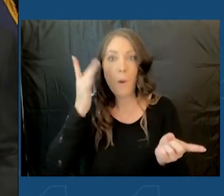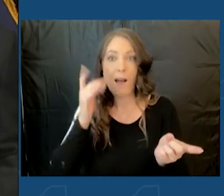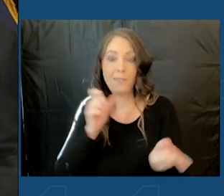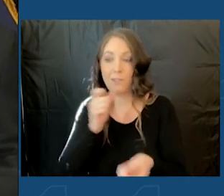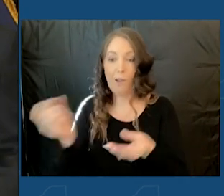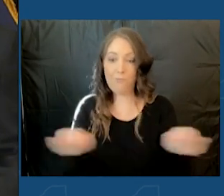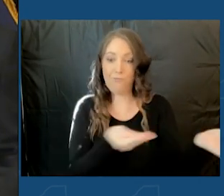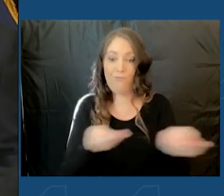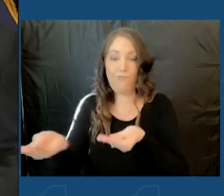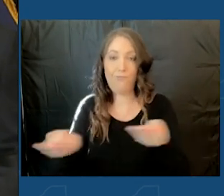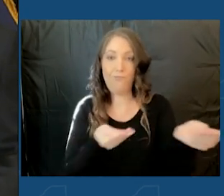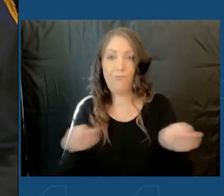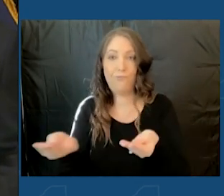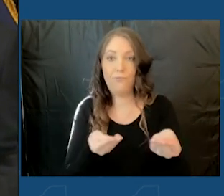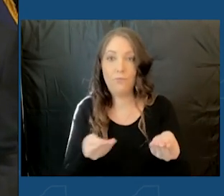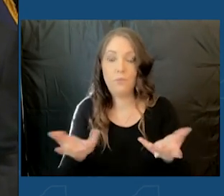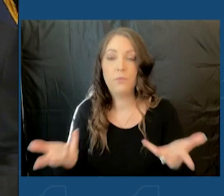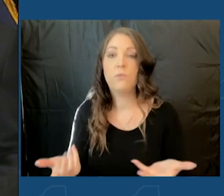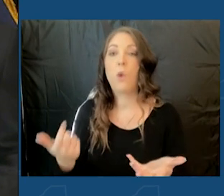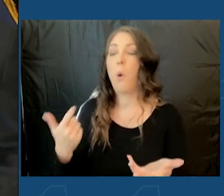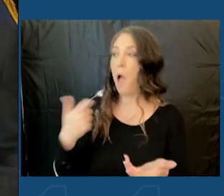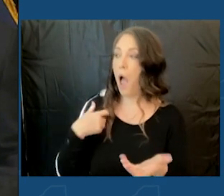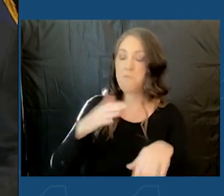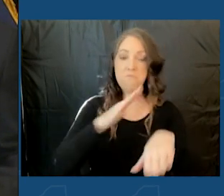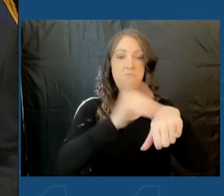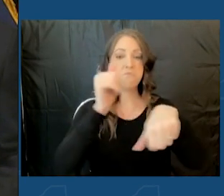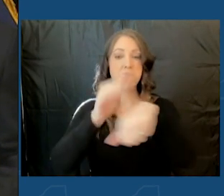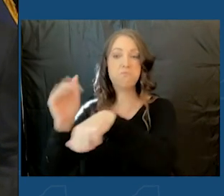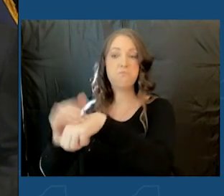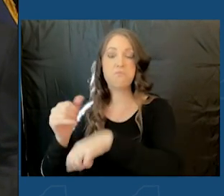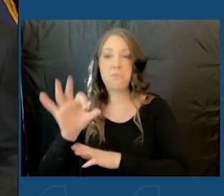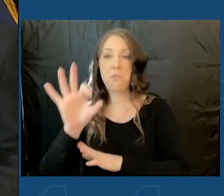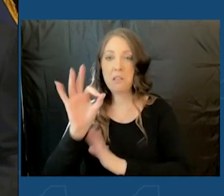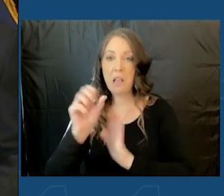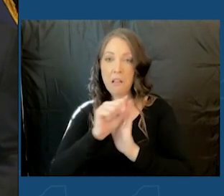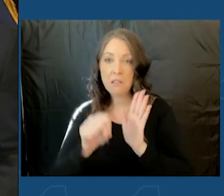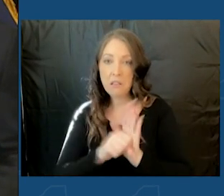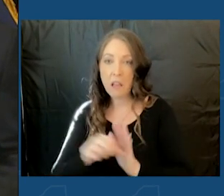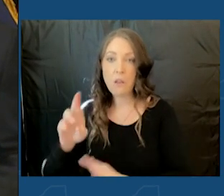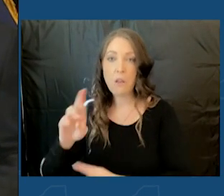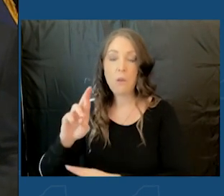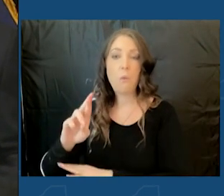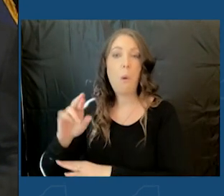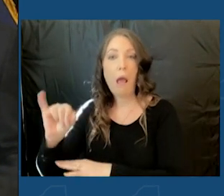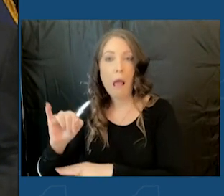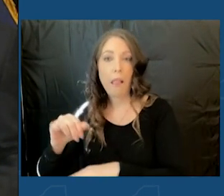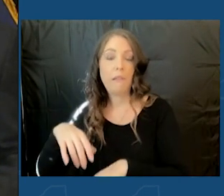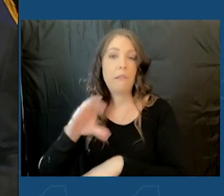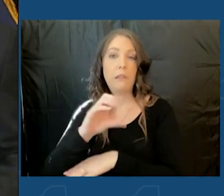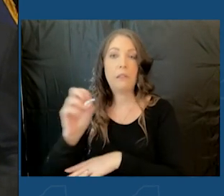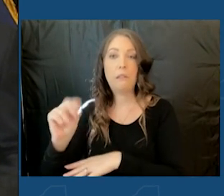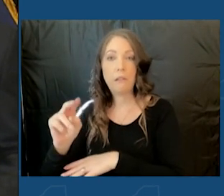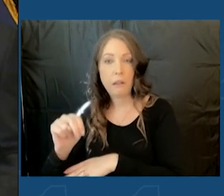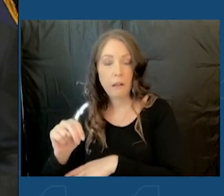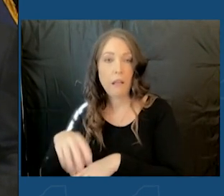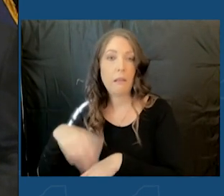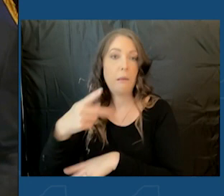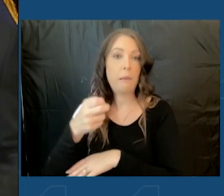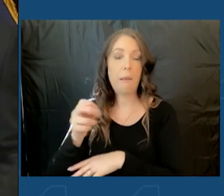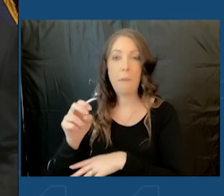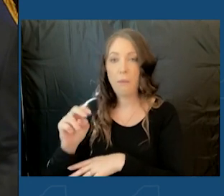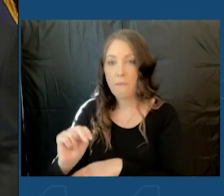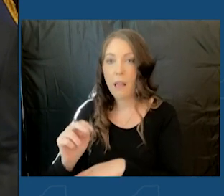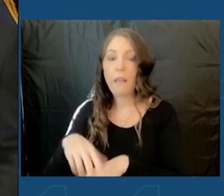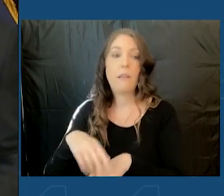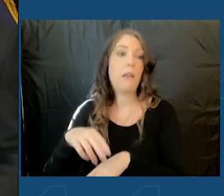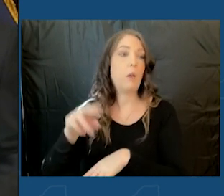convened representatives for 9 states, Rhode Island, Connecticut, Vermont, Pennsylvania, Ohio, Massachusetts, New Jersey, New Hampshire, as well